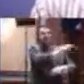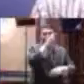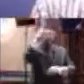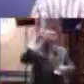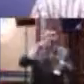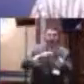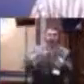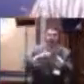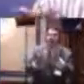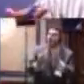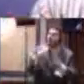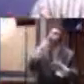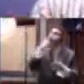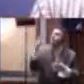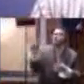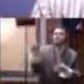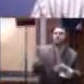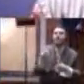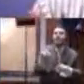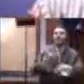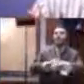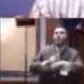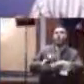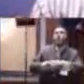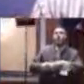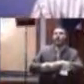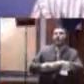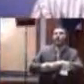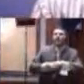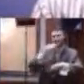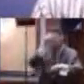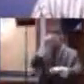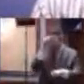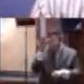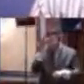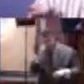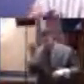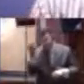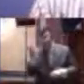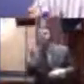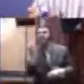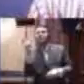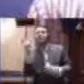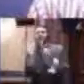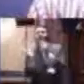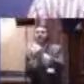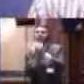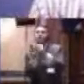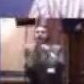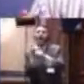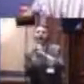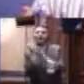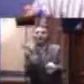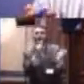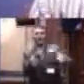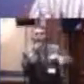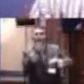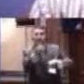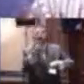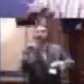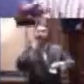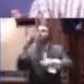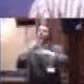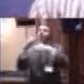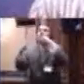structure of Egypt, if you look at the merchant guilds, if you look at the Sufi orders, if you look at religious institutions, including